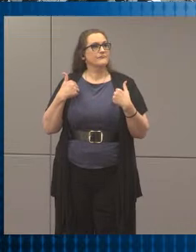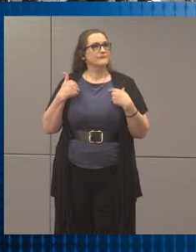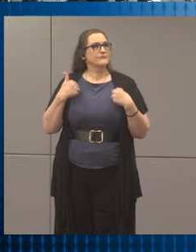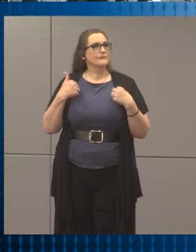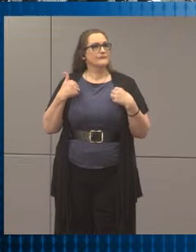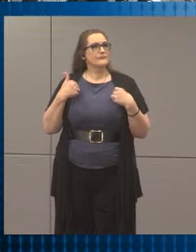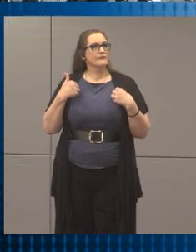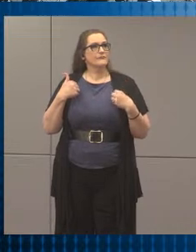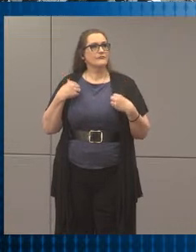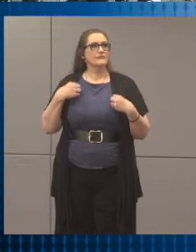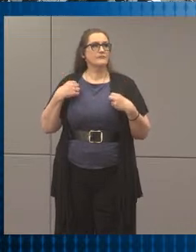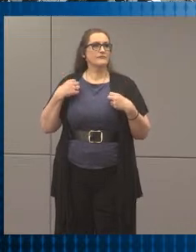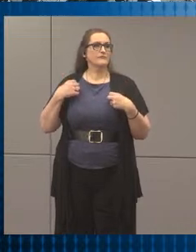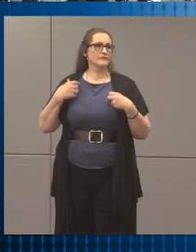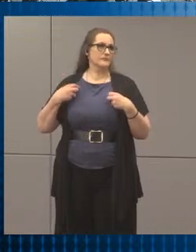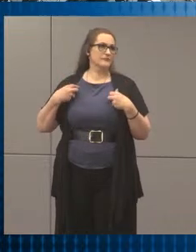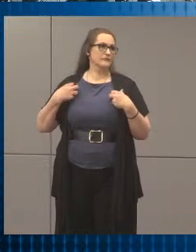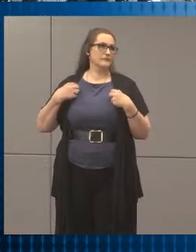missed the